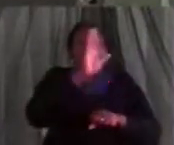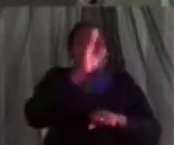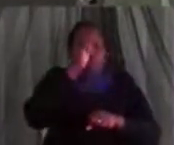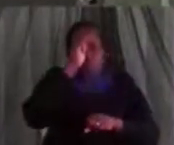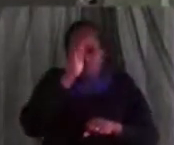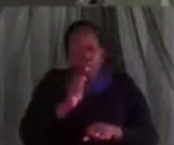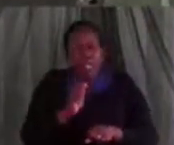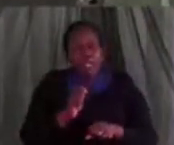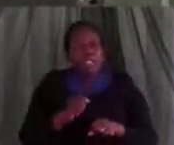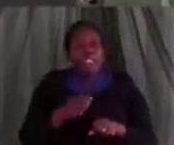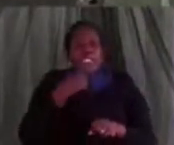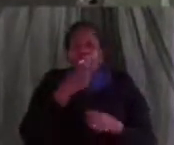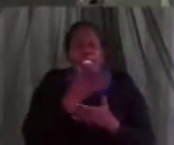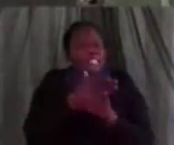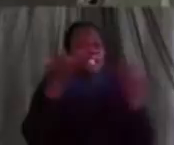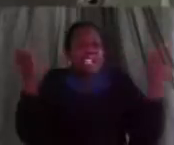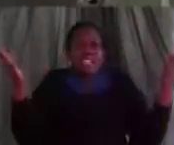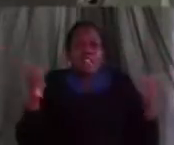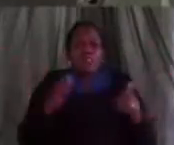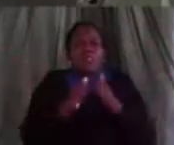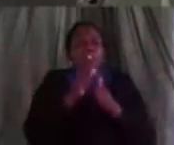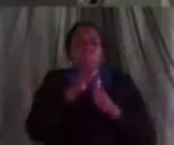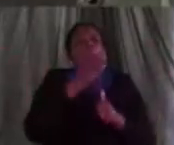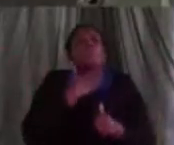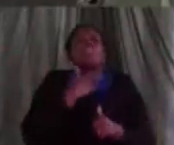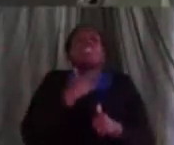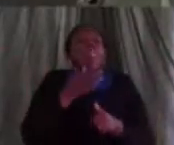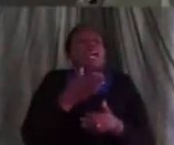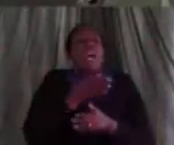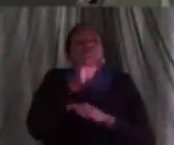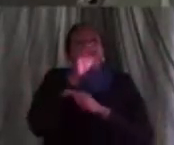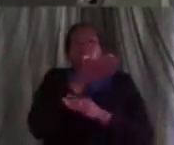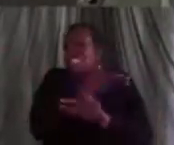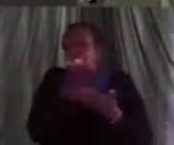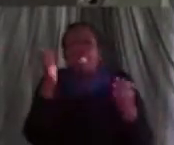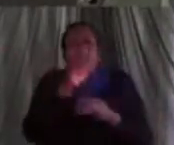would want to tell us, or ask any question at this point.